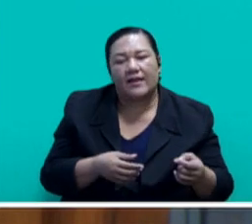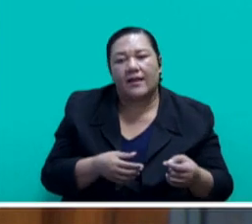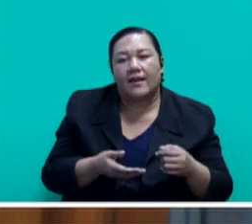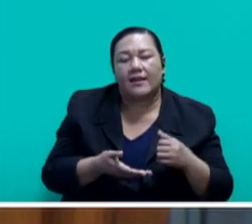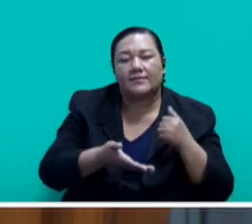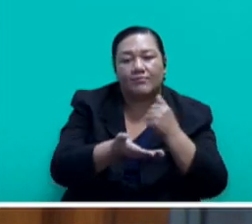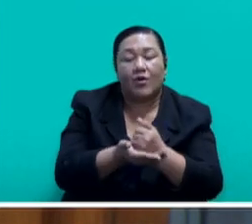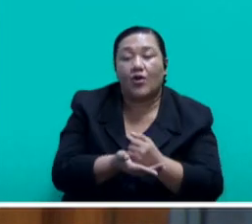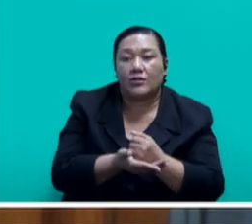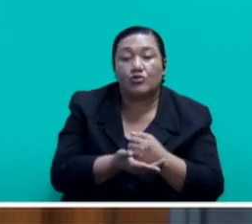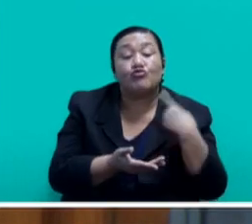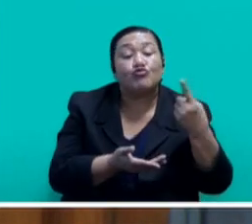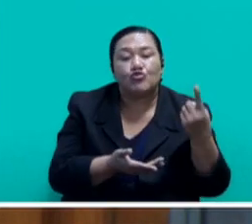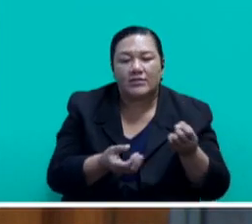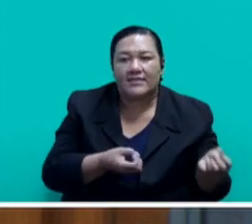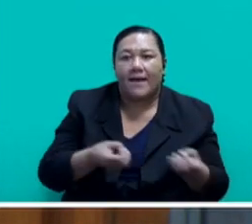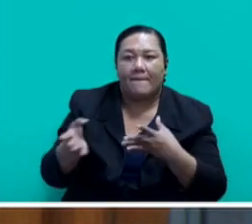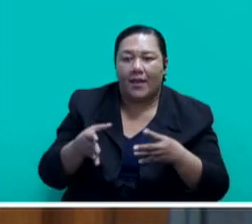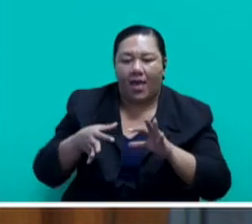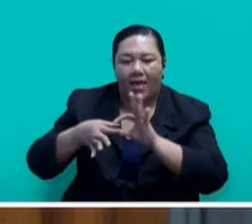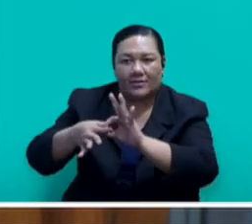economy from